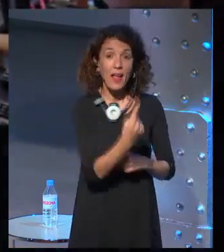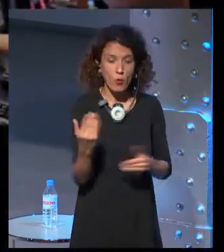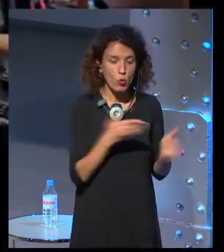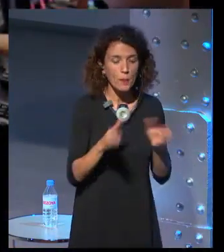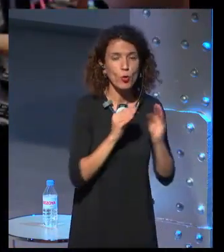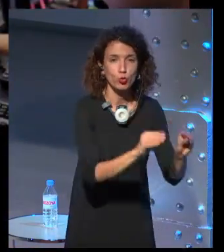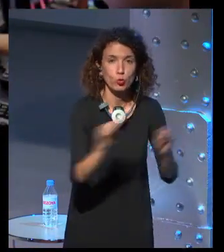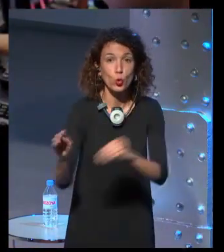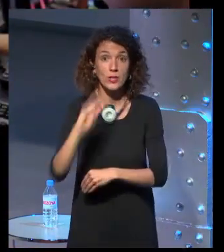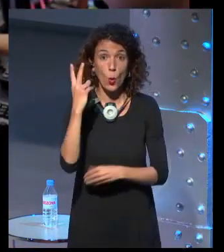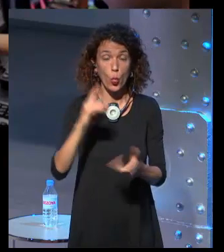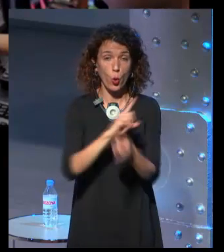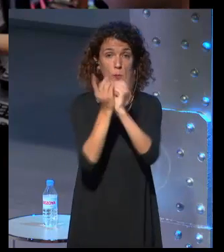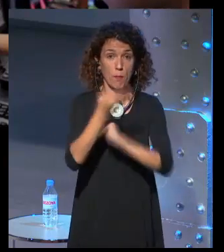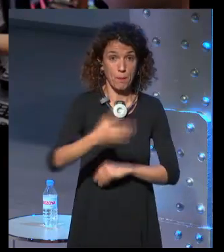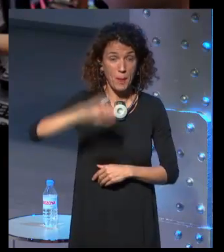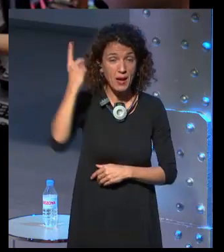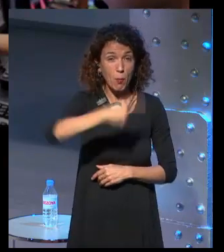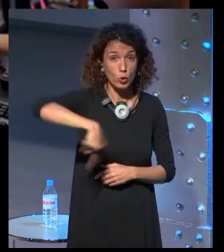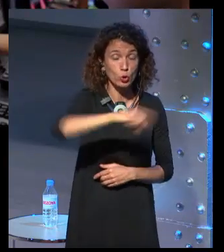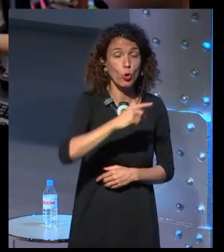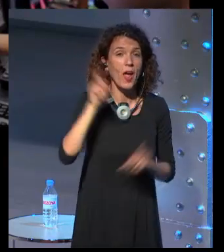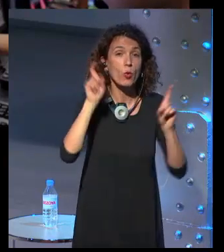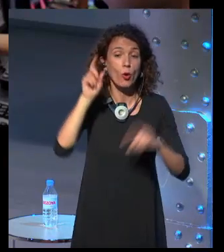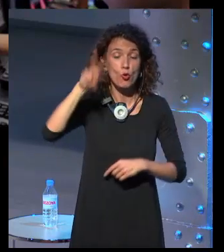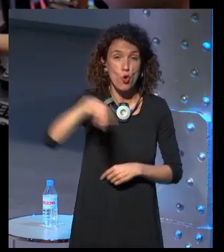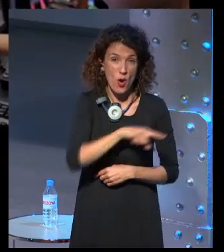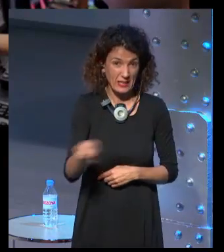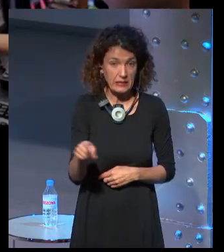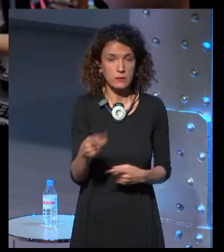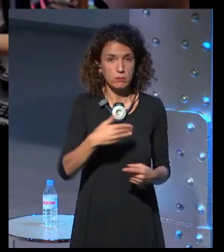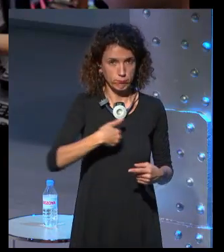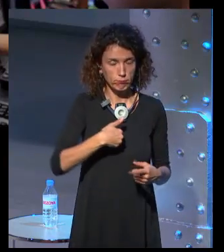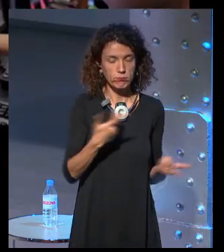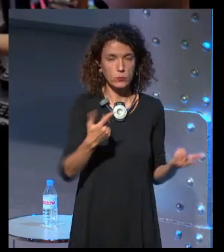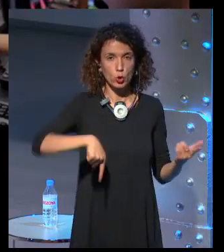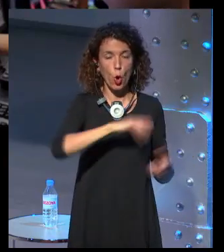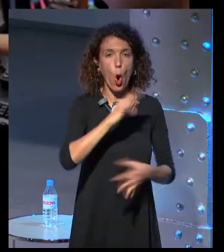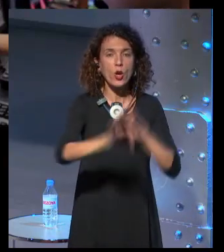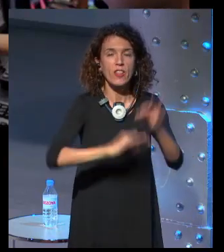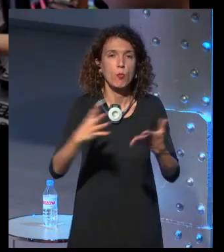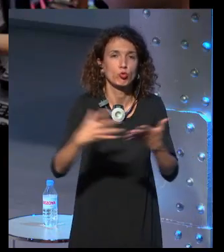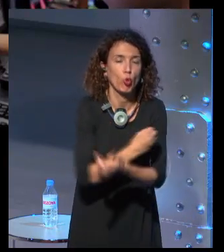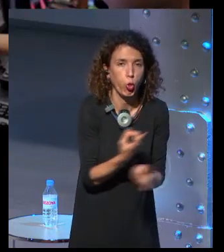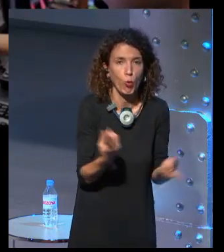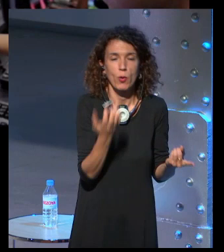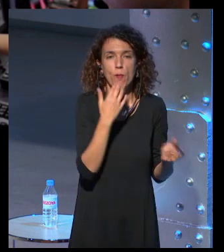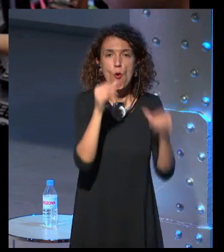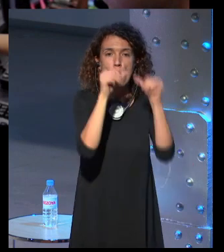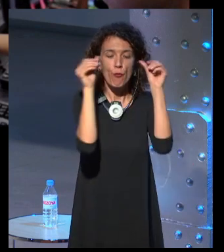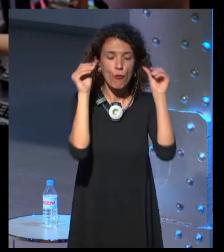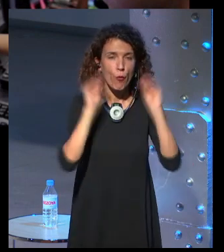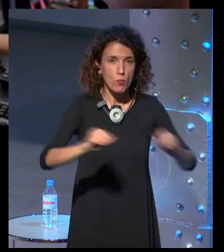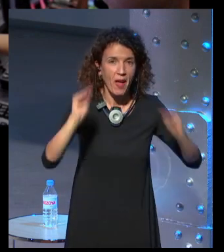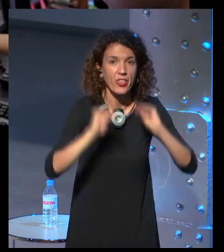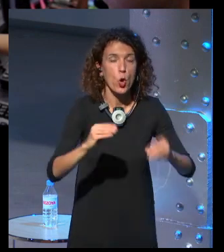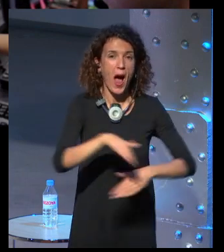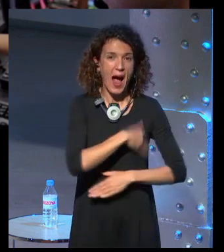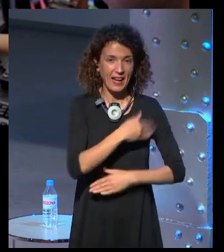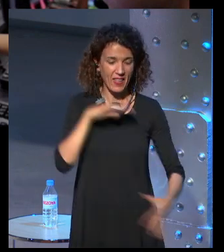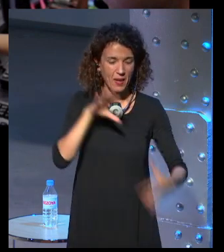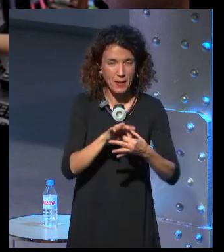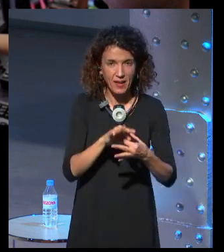of you who are not educators have noticed, but we organize all of schooling around time. In fact, when we shifted